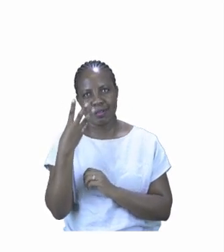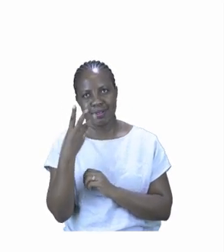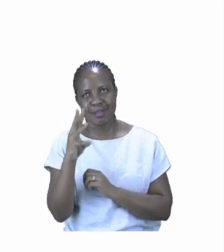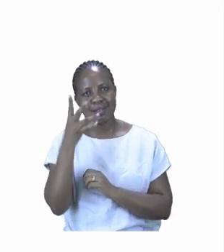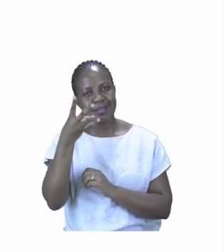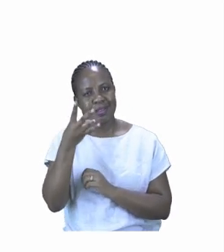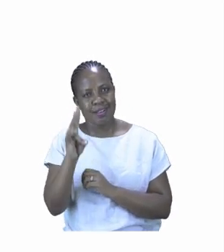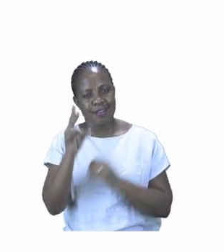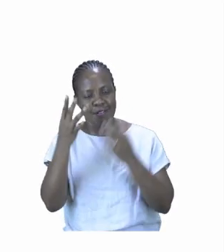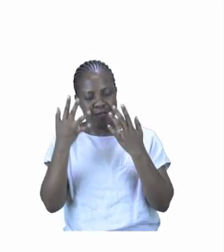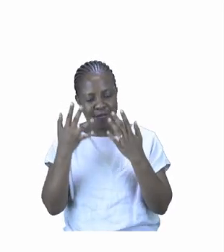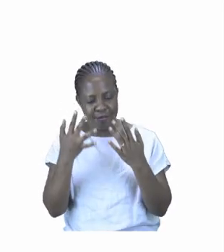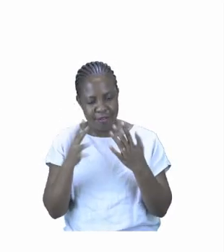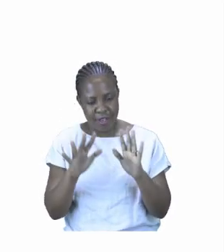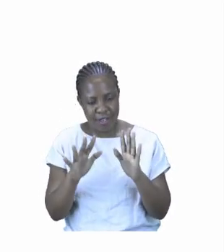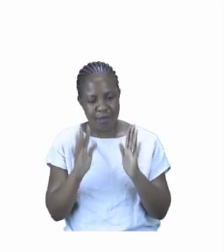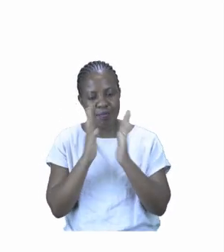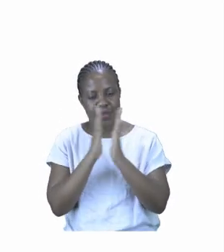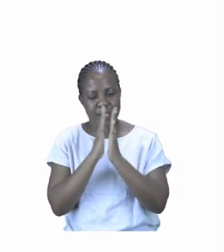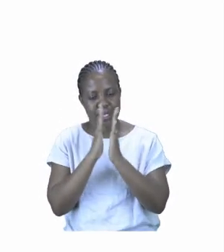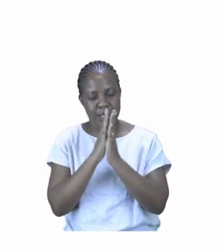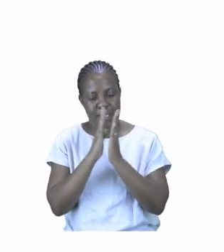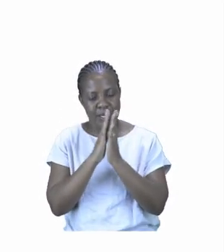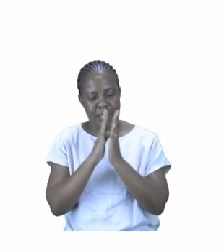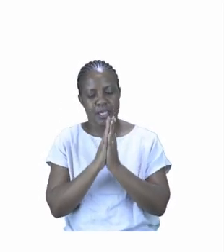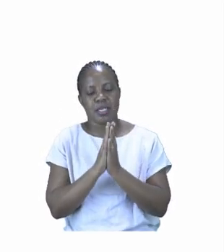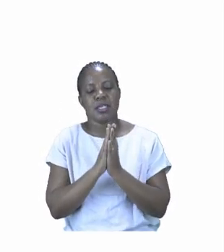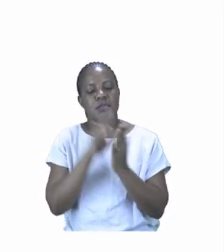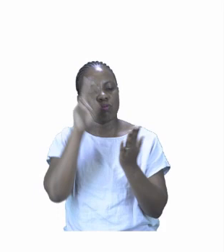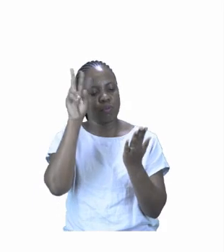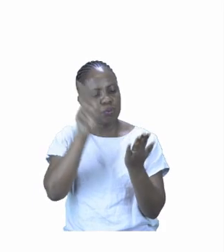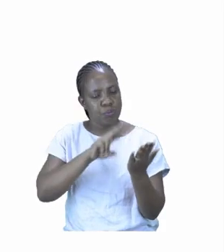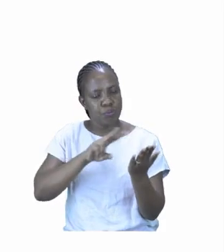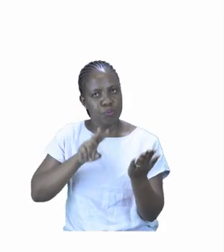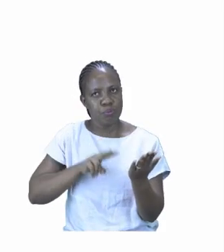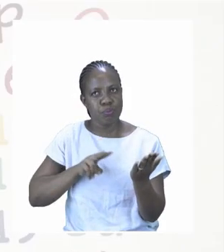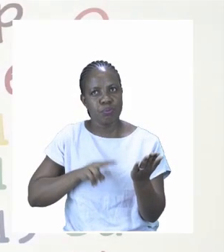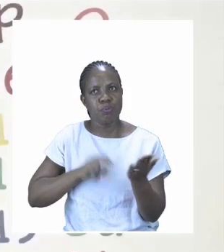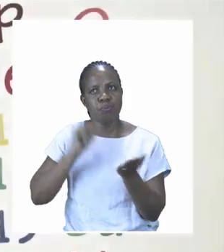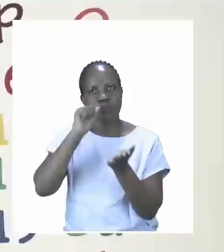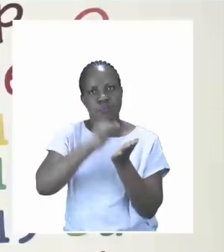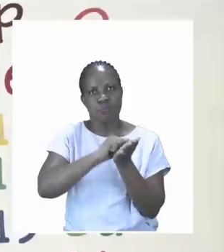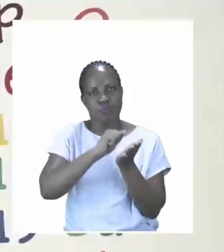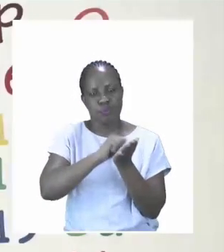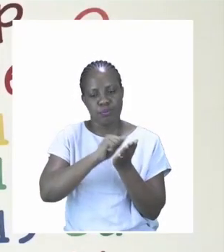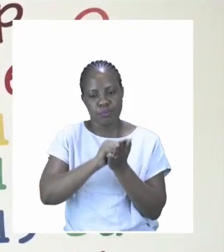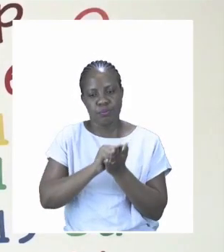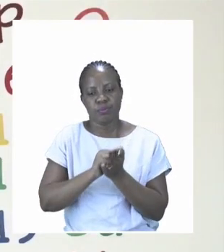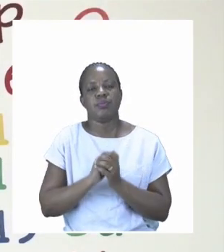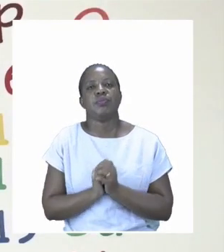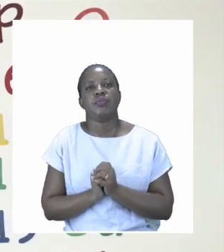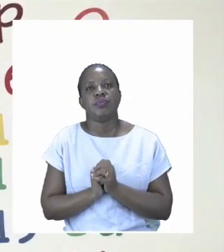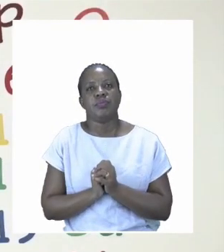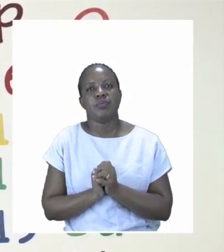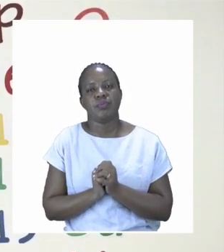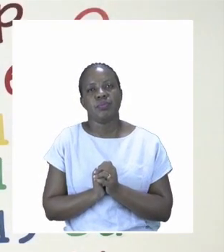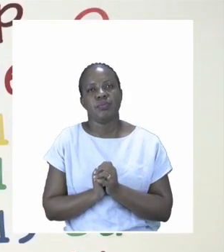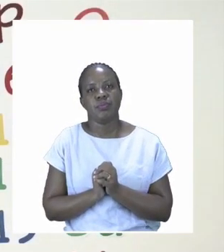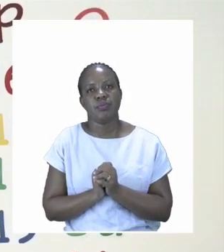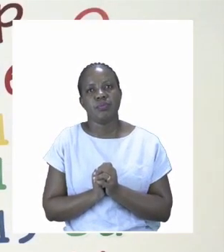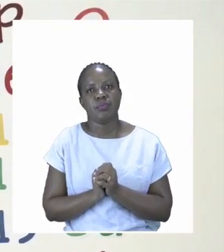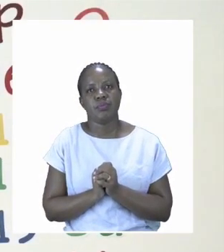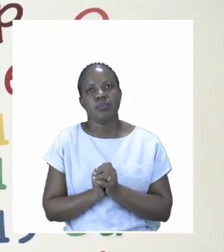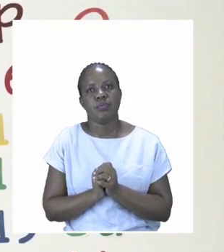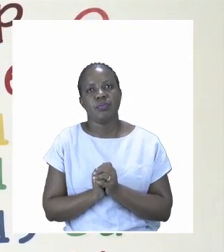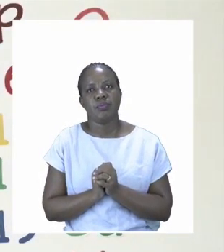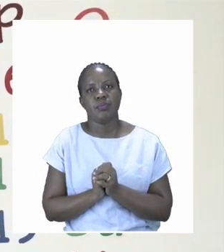finish this one before you start your next exercise. I will see you soon and have